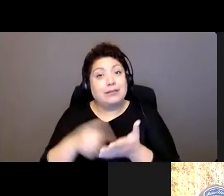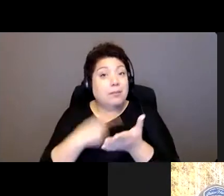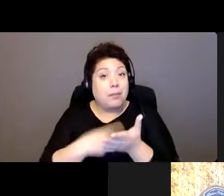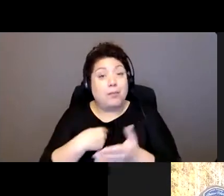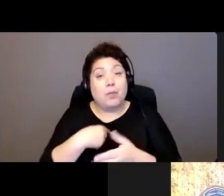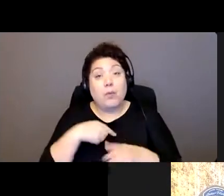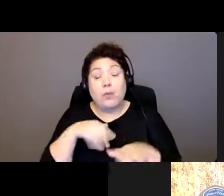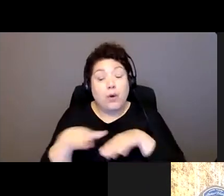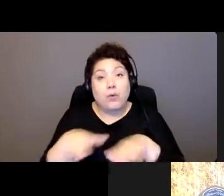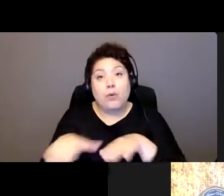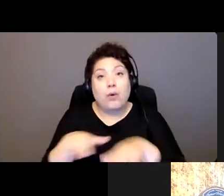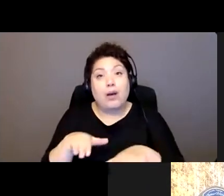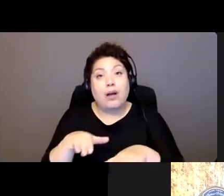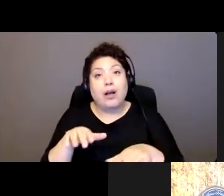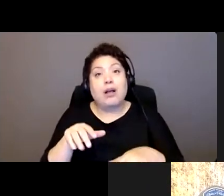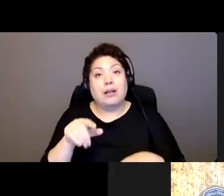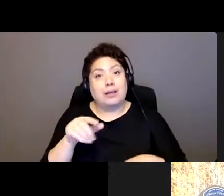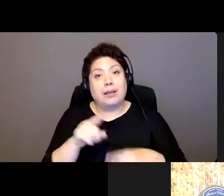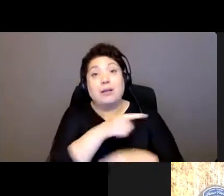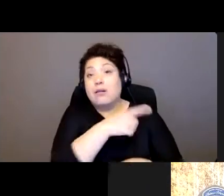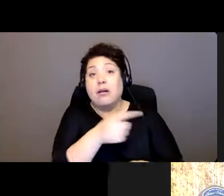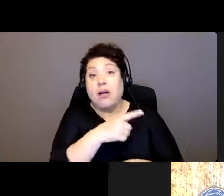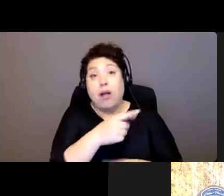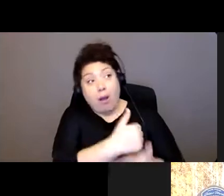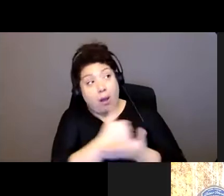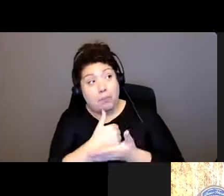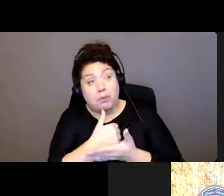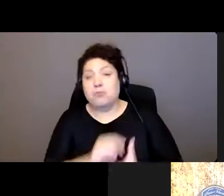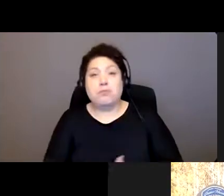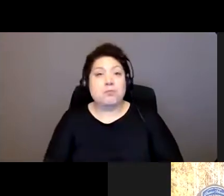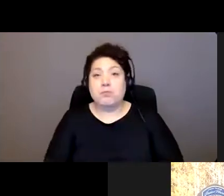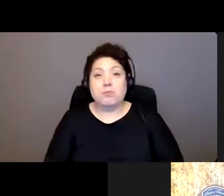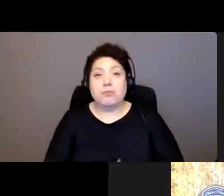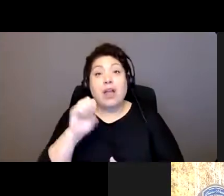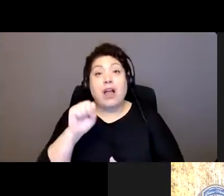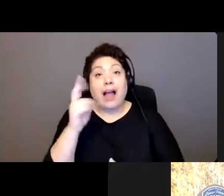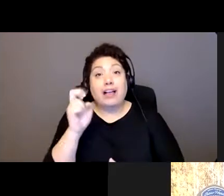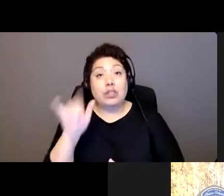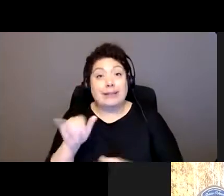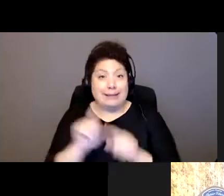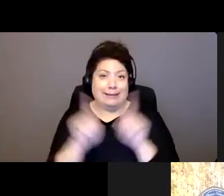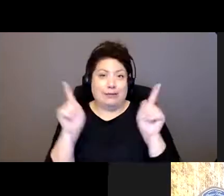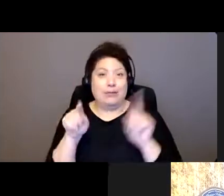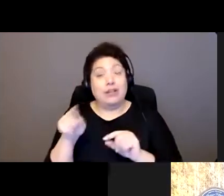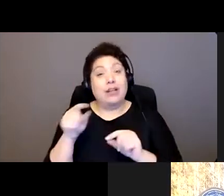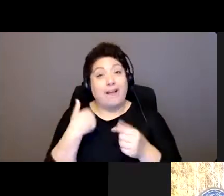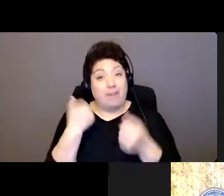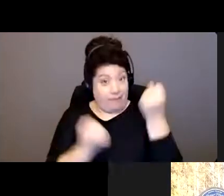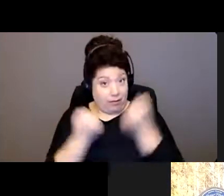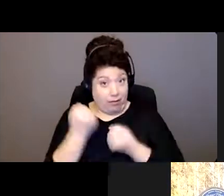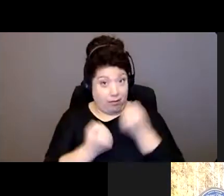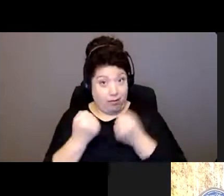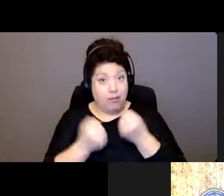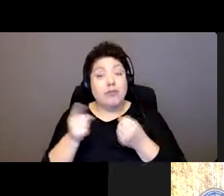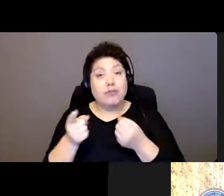you. That's what I know. Now for Ashley, it's different because she drives her own vehicle. She